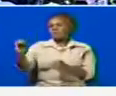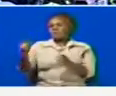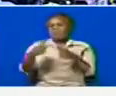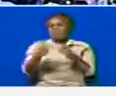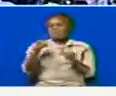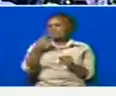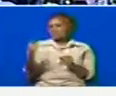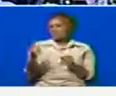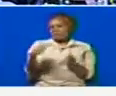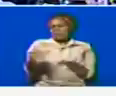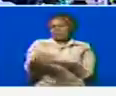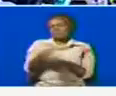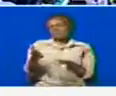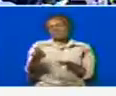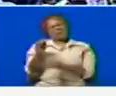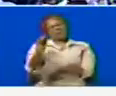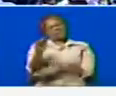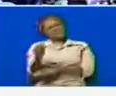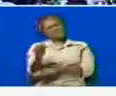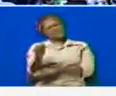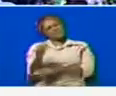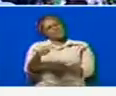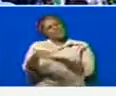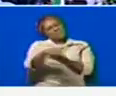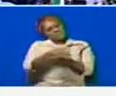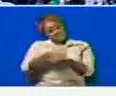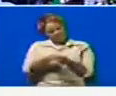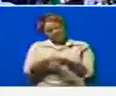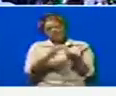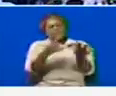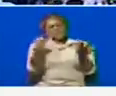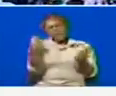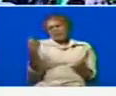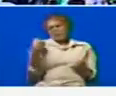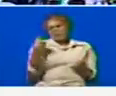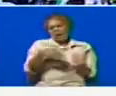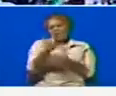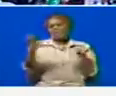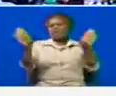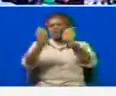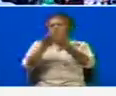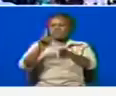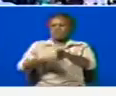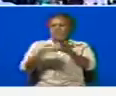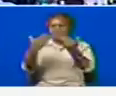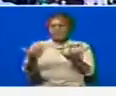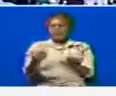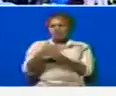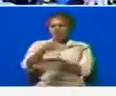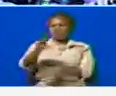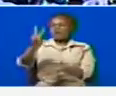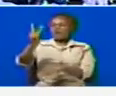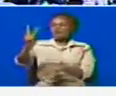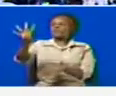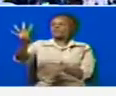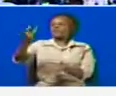turnout, but he says it is based on that. So we were asking, if it is based on a particular number of hours after polls closed, this is now more than 24